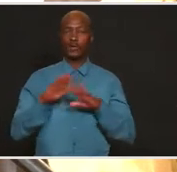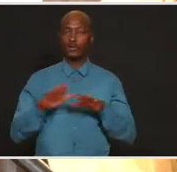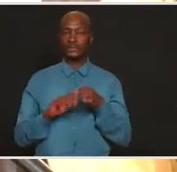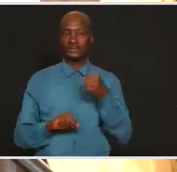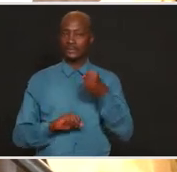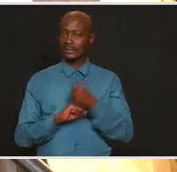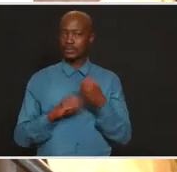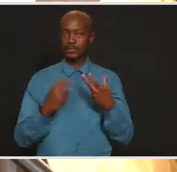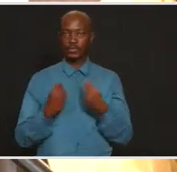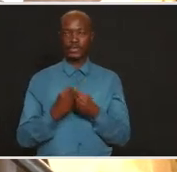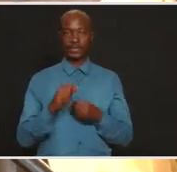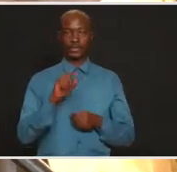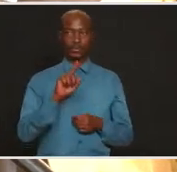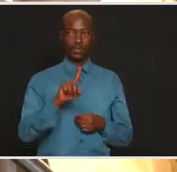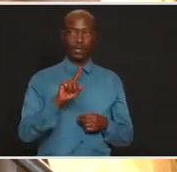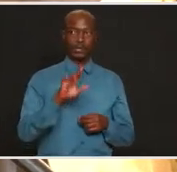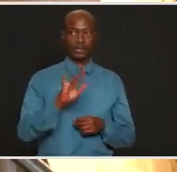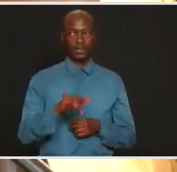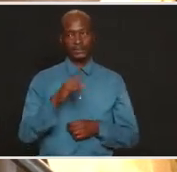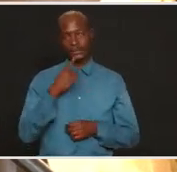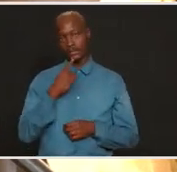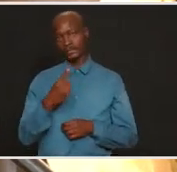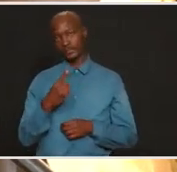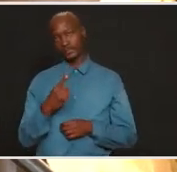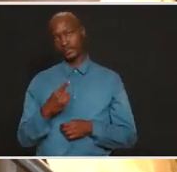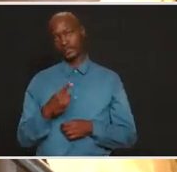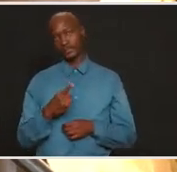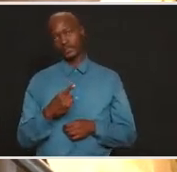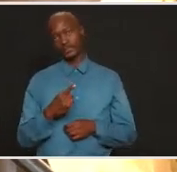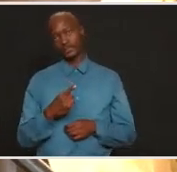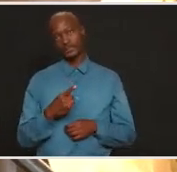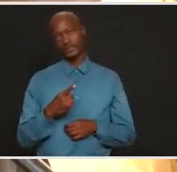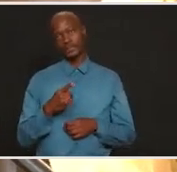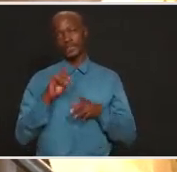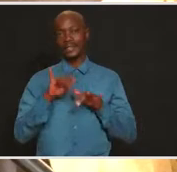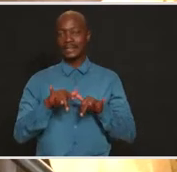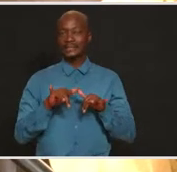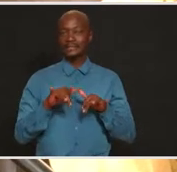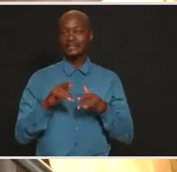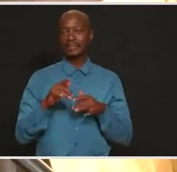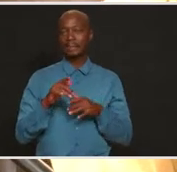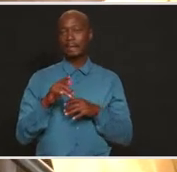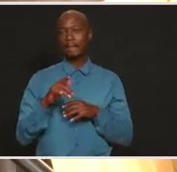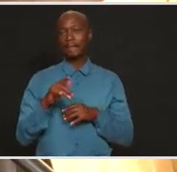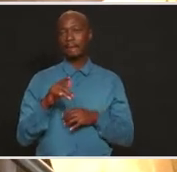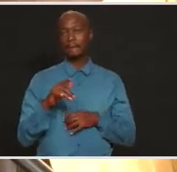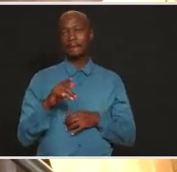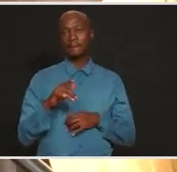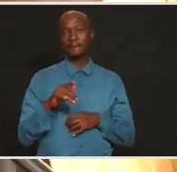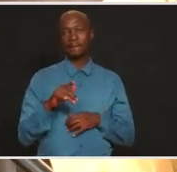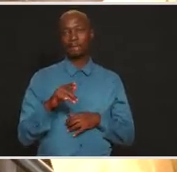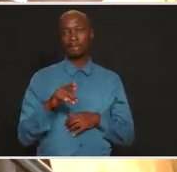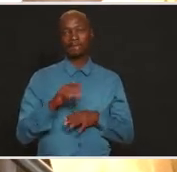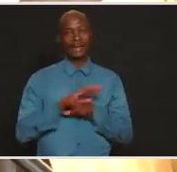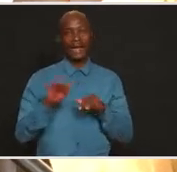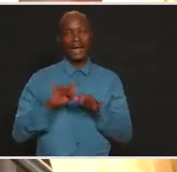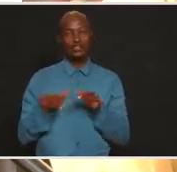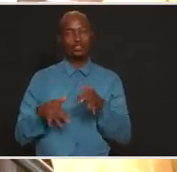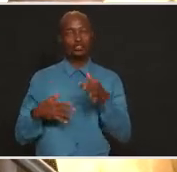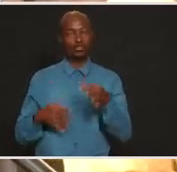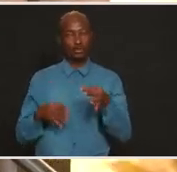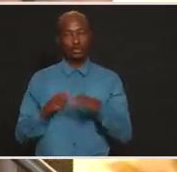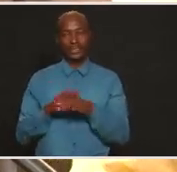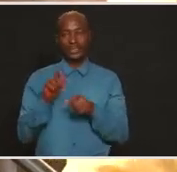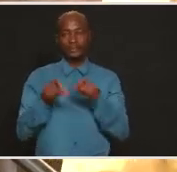with the one that speaks with uh its citizenship as in like an documented